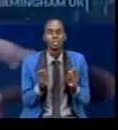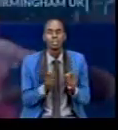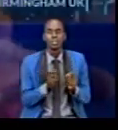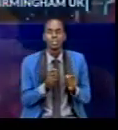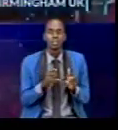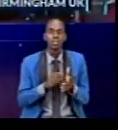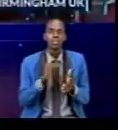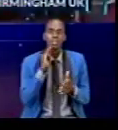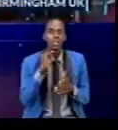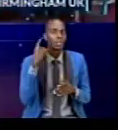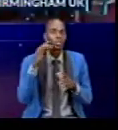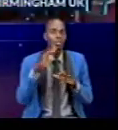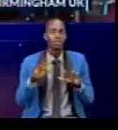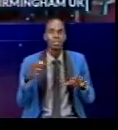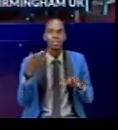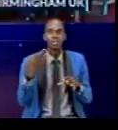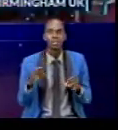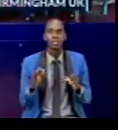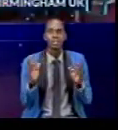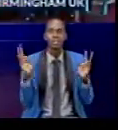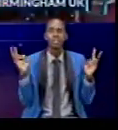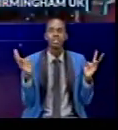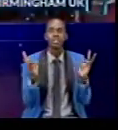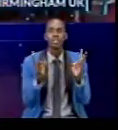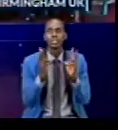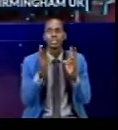Hallelujah. It is the sound of victory.